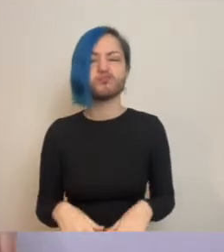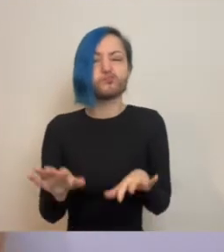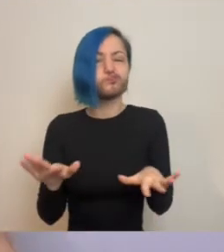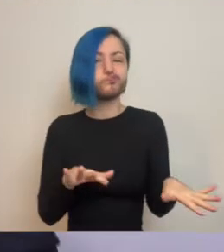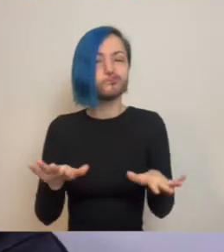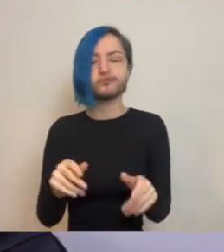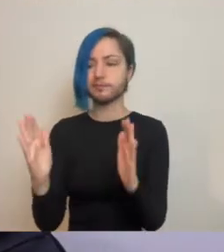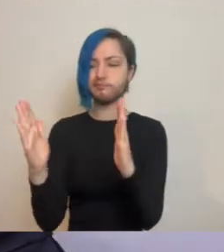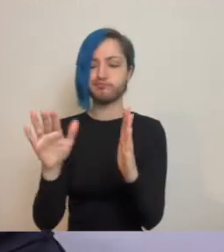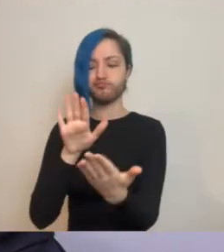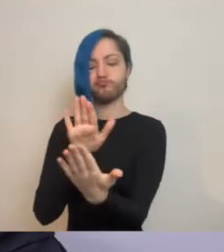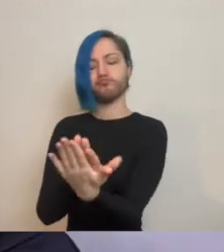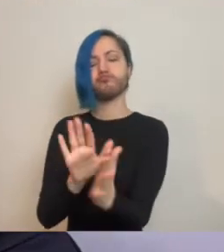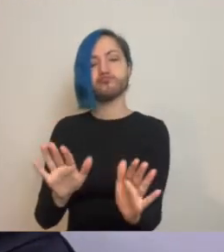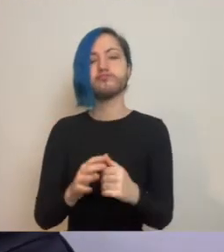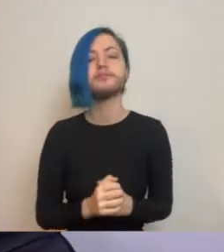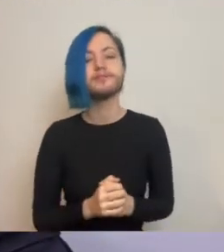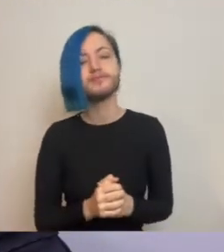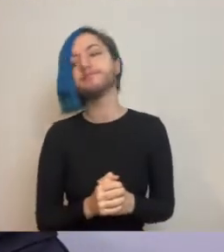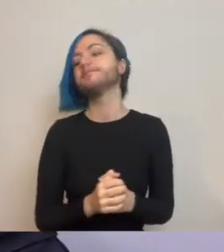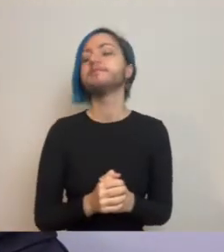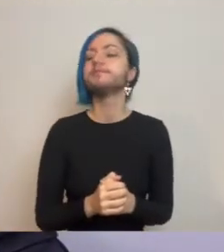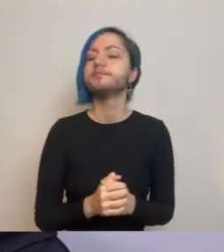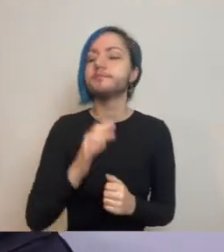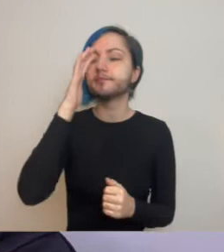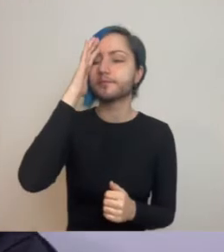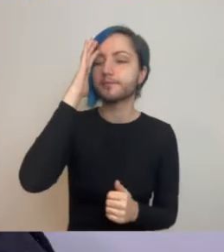easy and pop it down there. Okay,